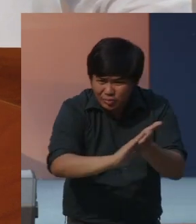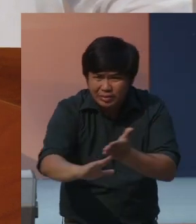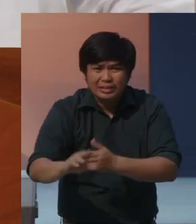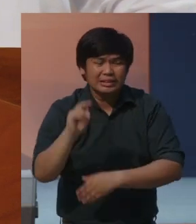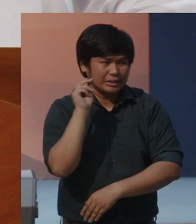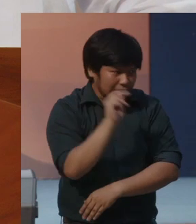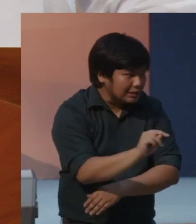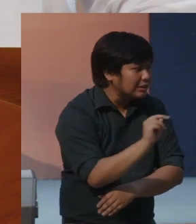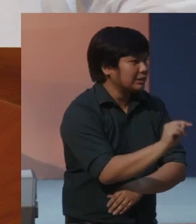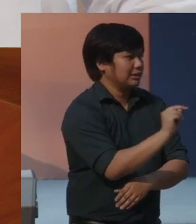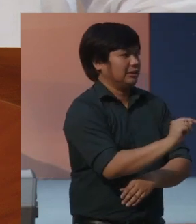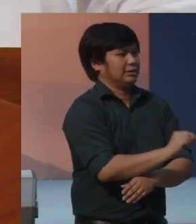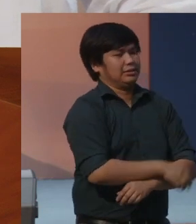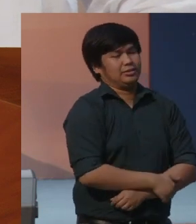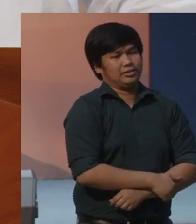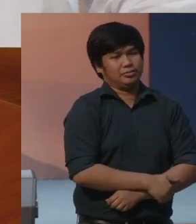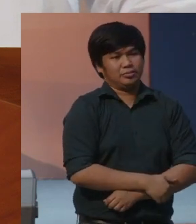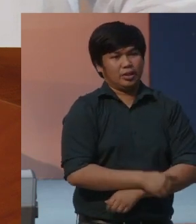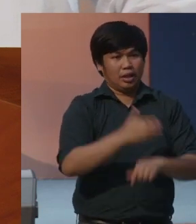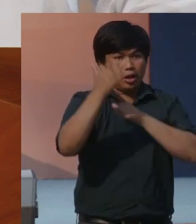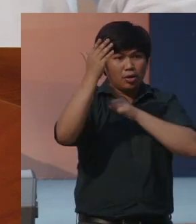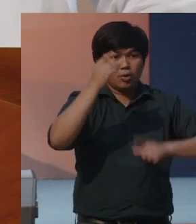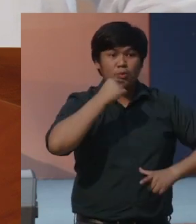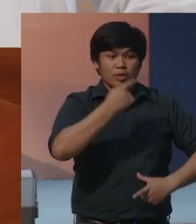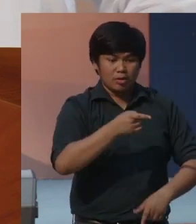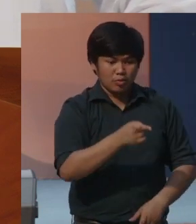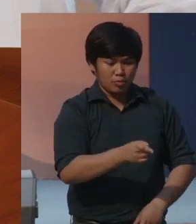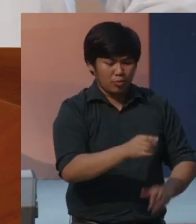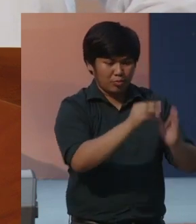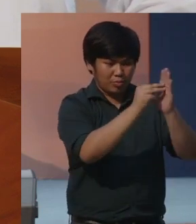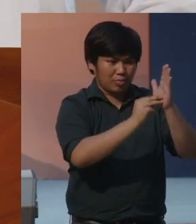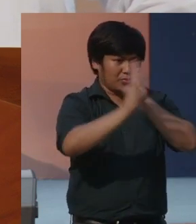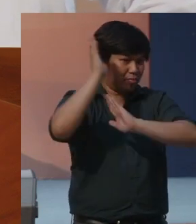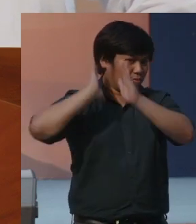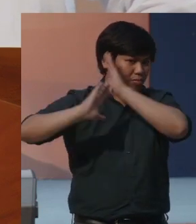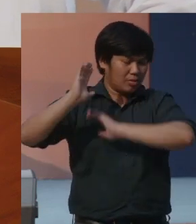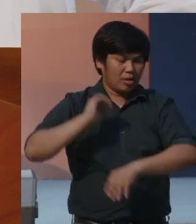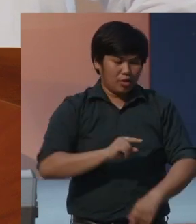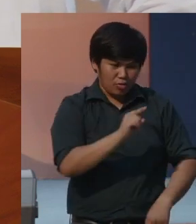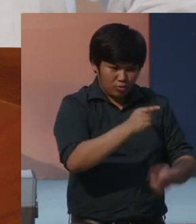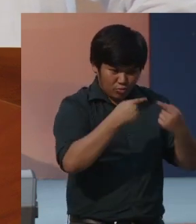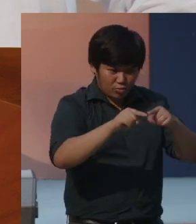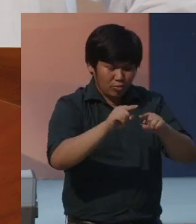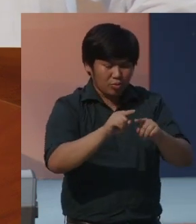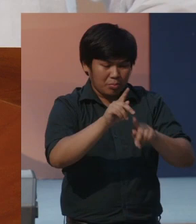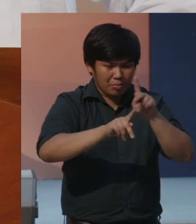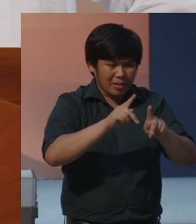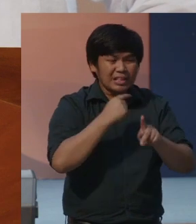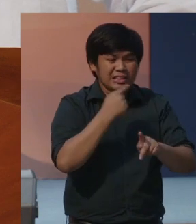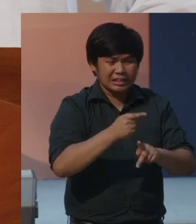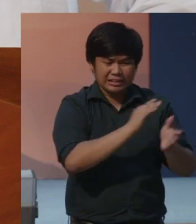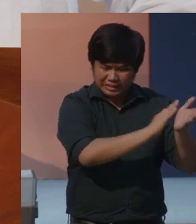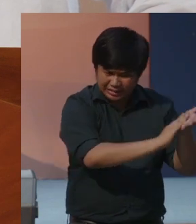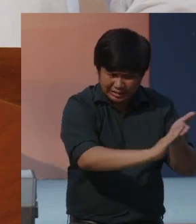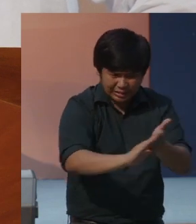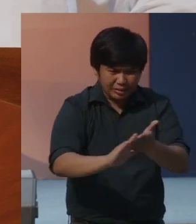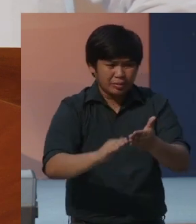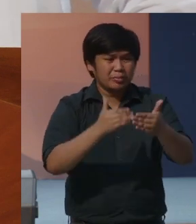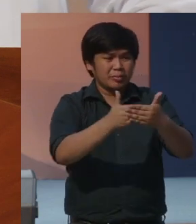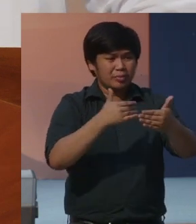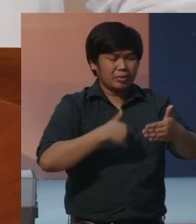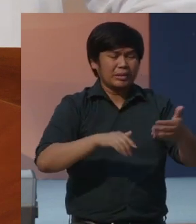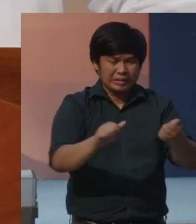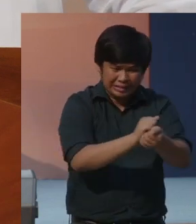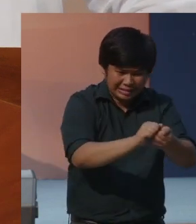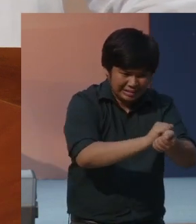maglinis, no? The Lord said to Moses, Exodus 19:10, "Go to the people and consecrate them today and tomorrow and let them wash